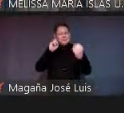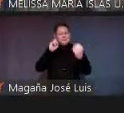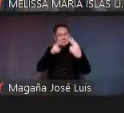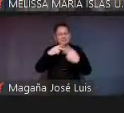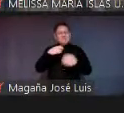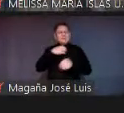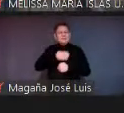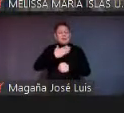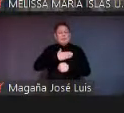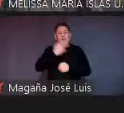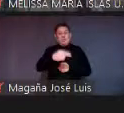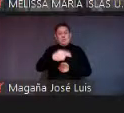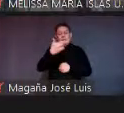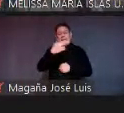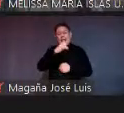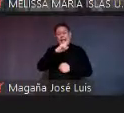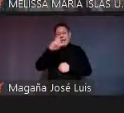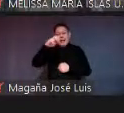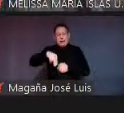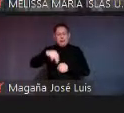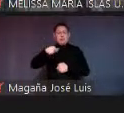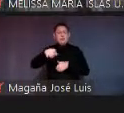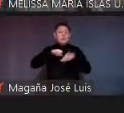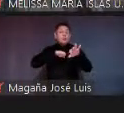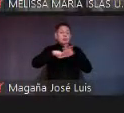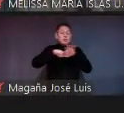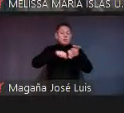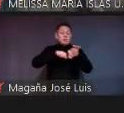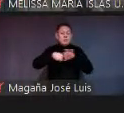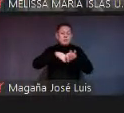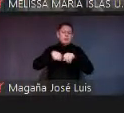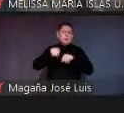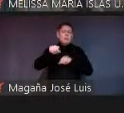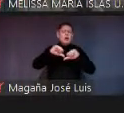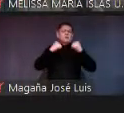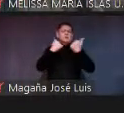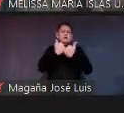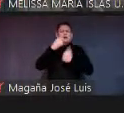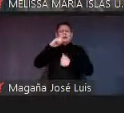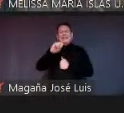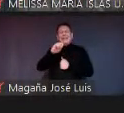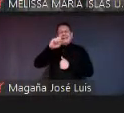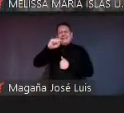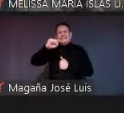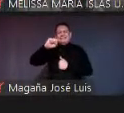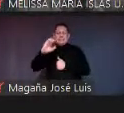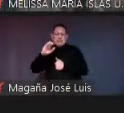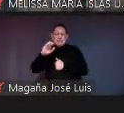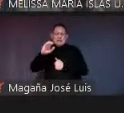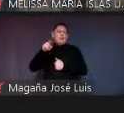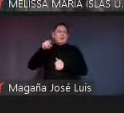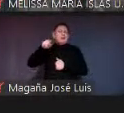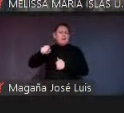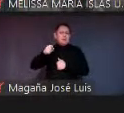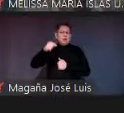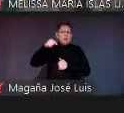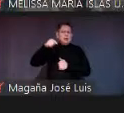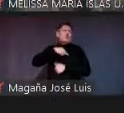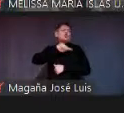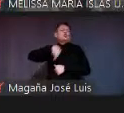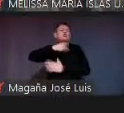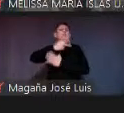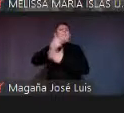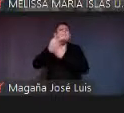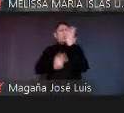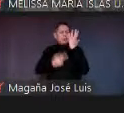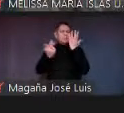Helen Featherstone, the General Manager of GMC Services International, and we've been working together with the Better Health Program business partners